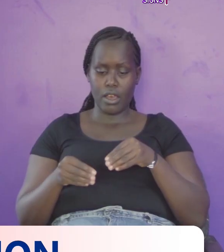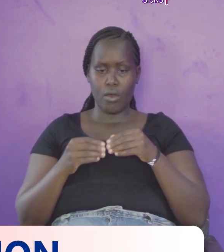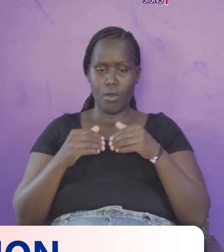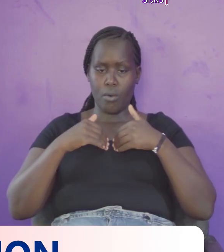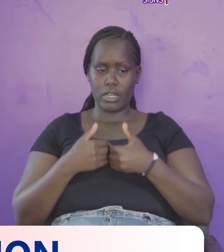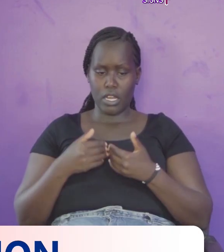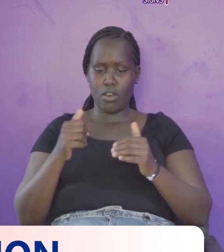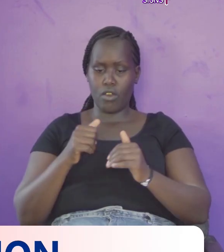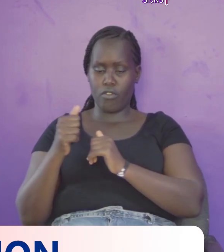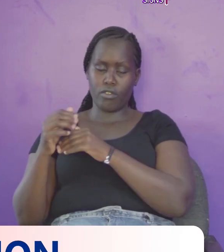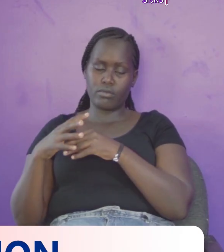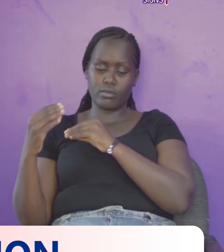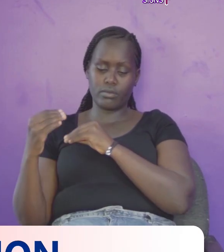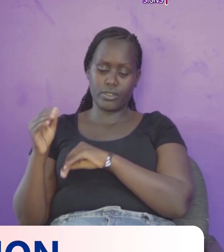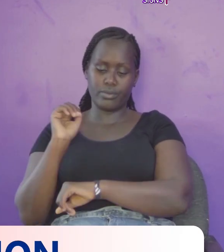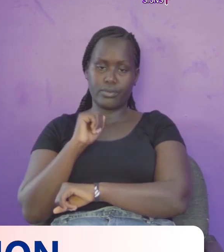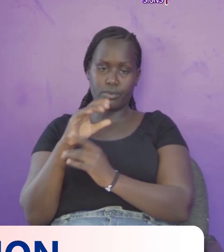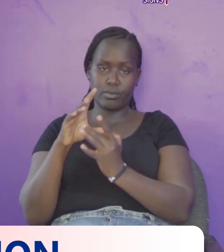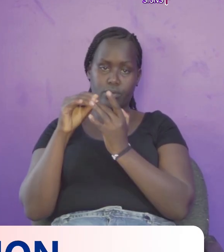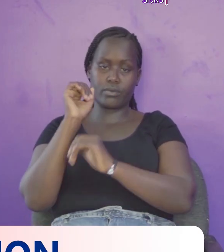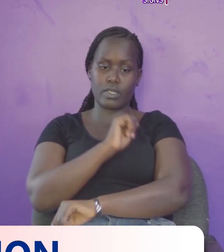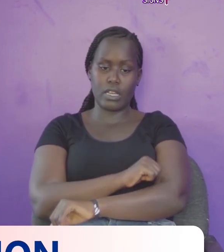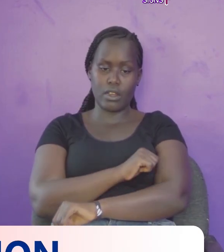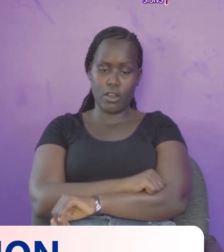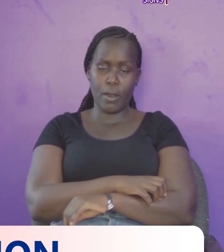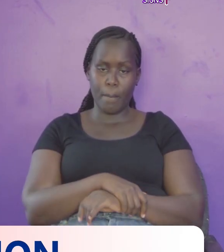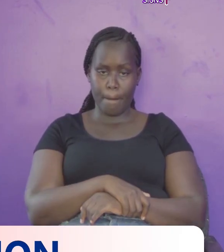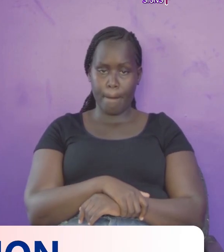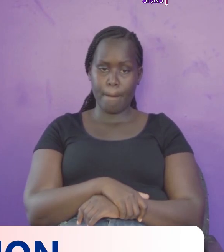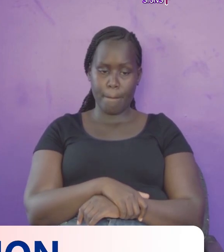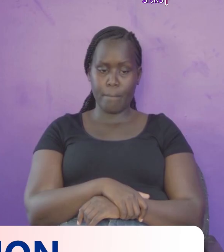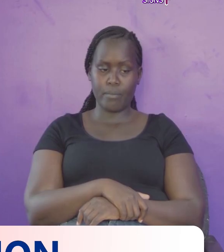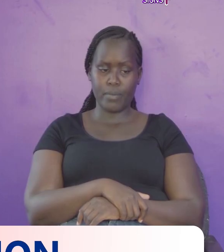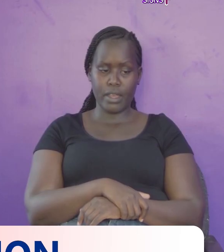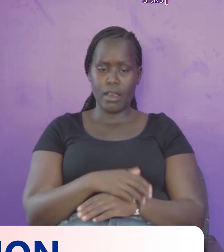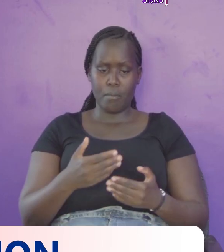special schools, special corners. We are not supposed to sit with you